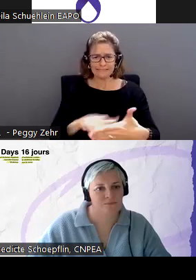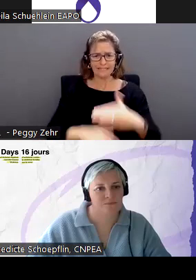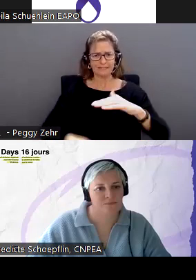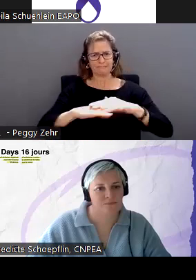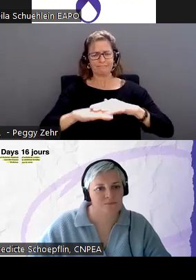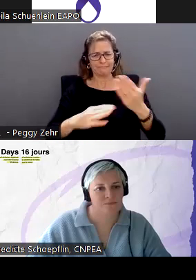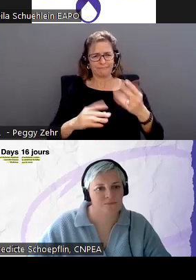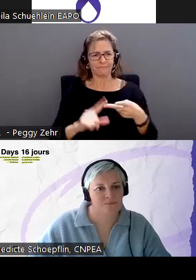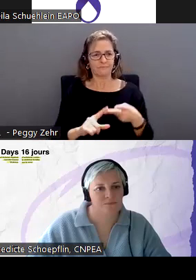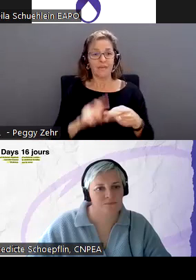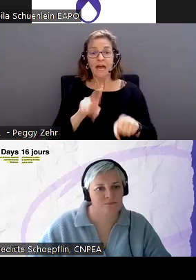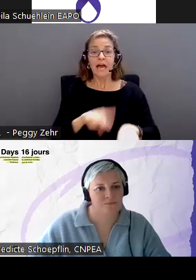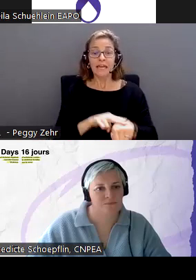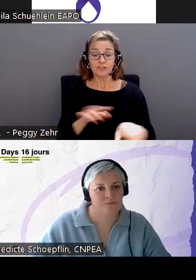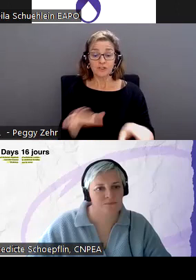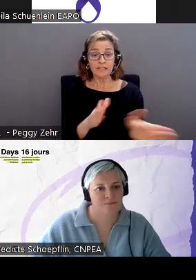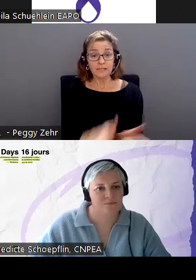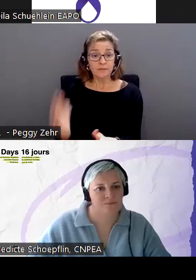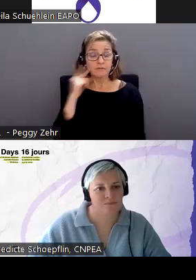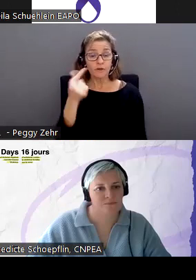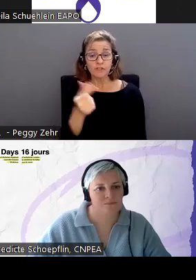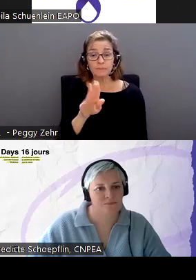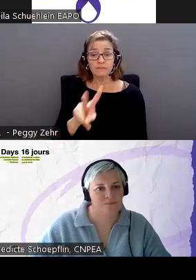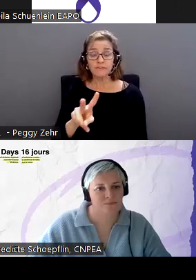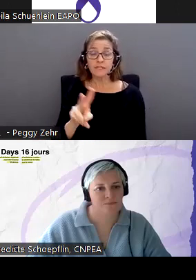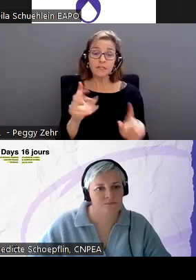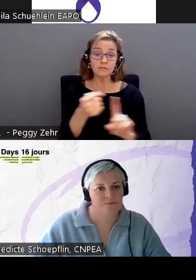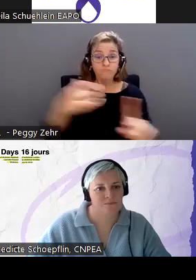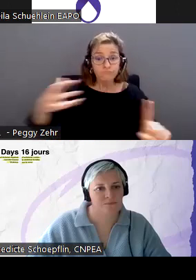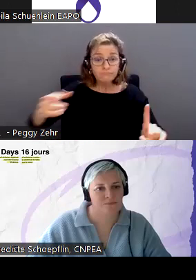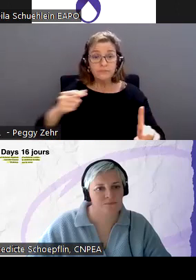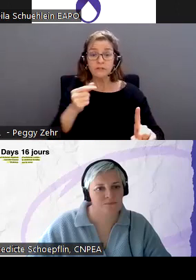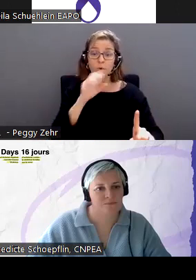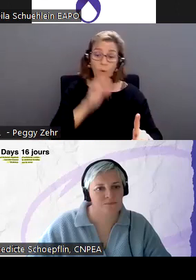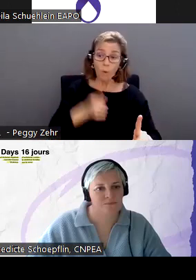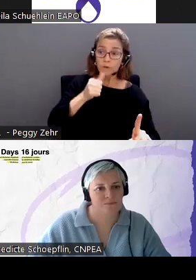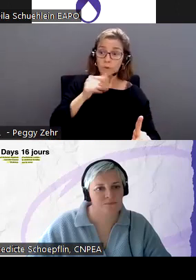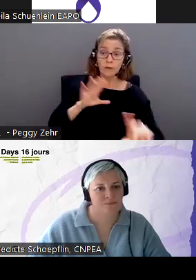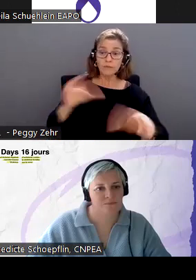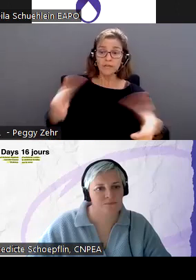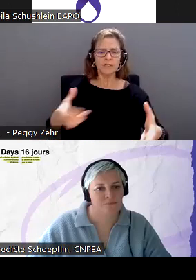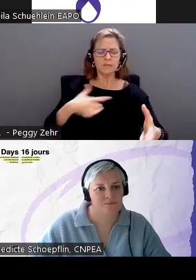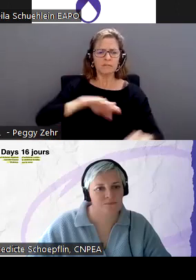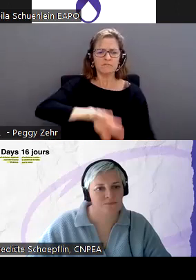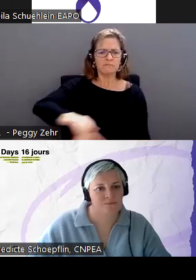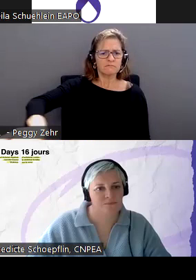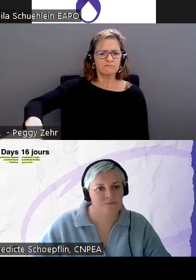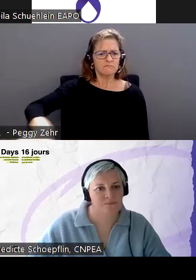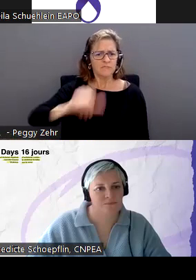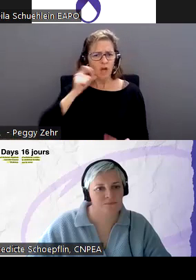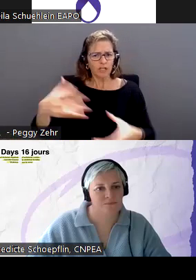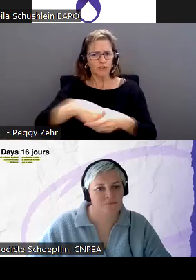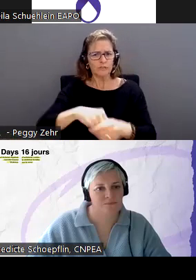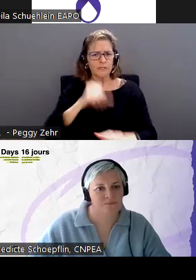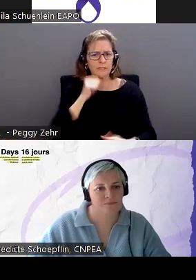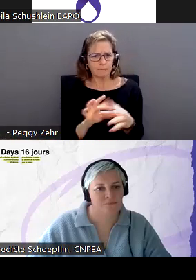Gender-Based Violence itself does not really mention older women as a group that faces unique